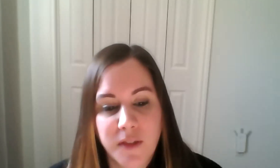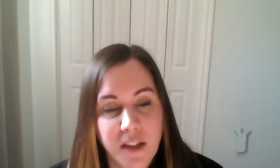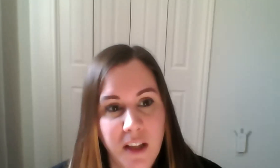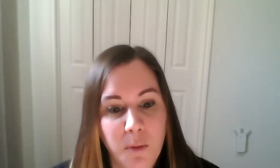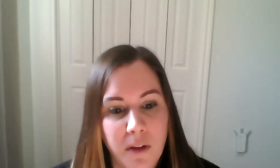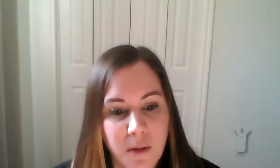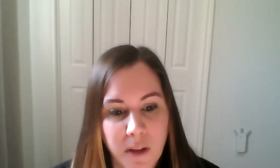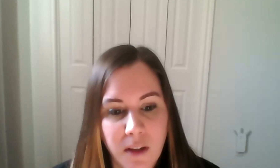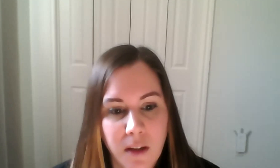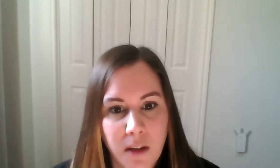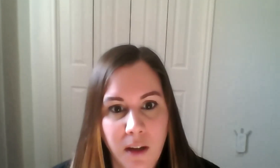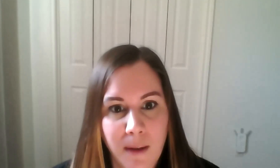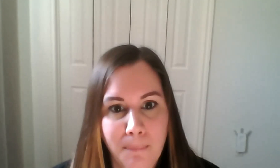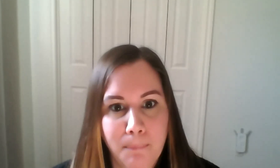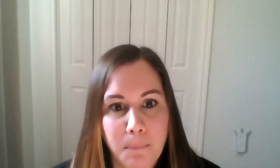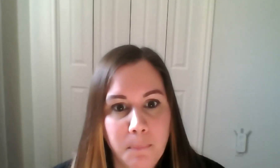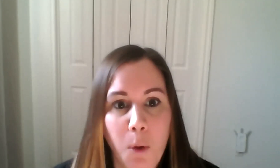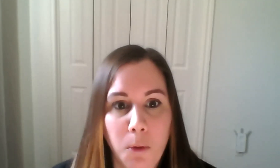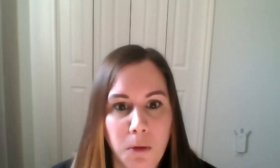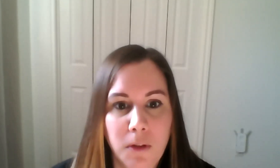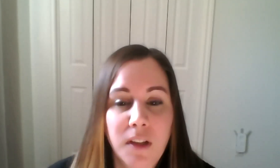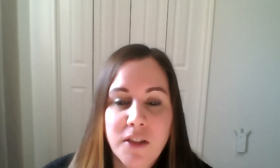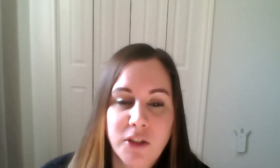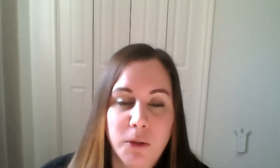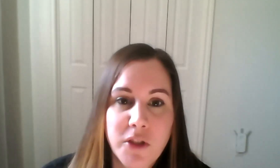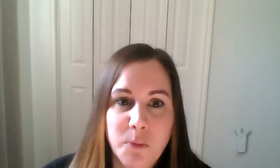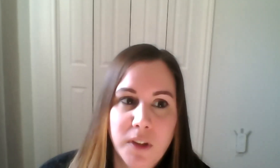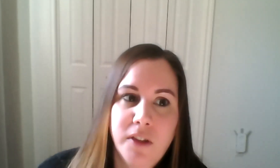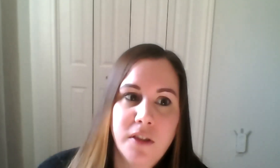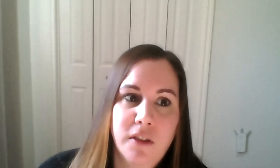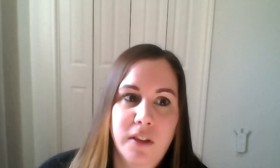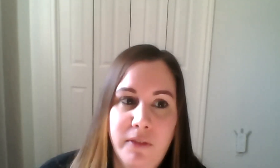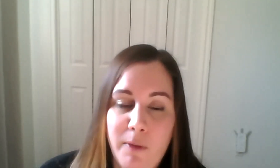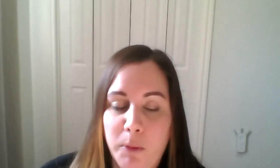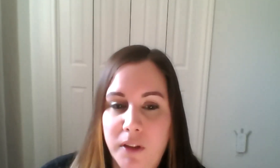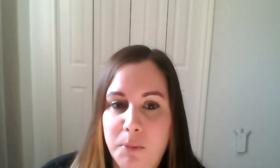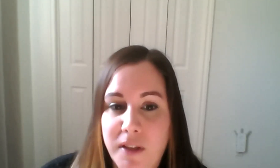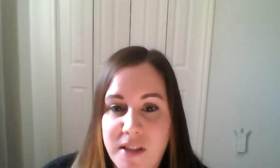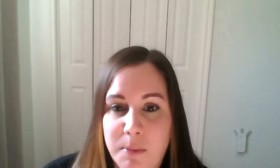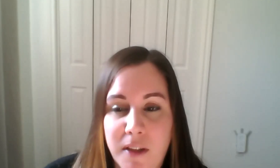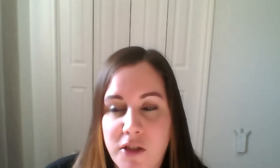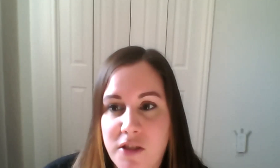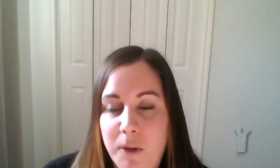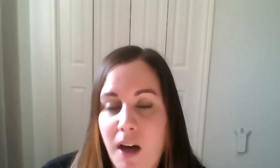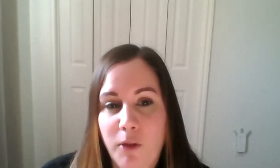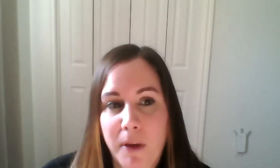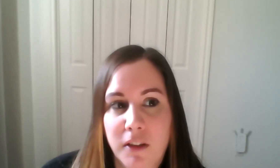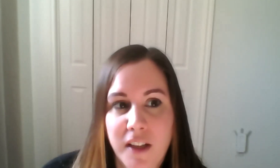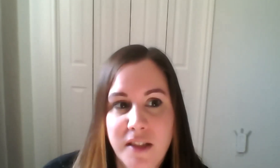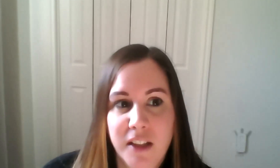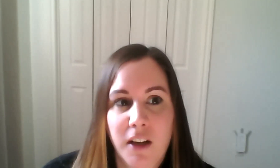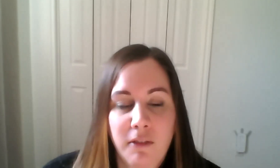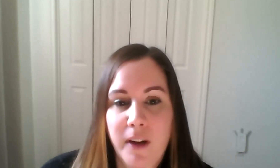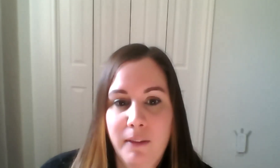start off today with a quick poll. So just wonder if everyone could participate, just so we have a